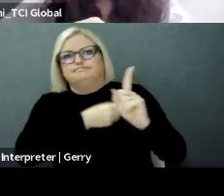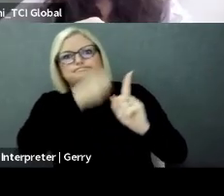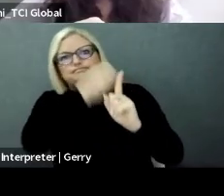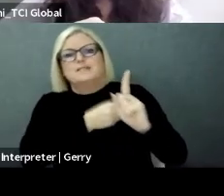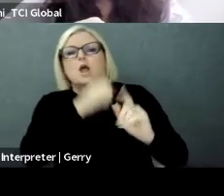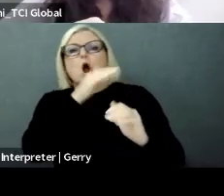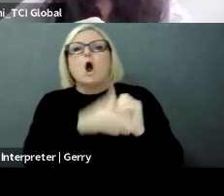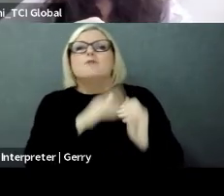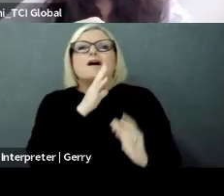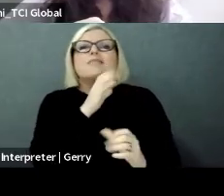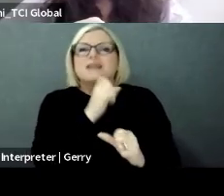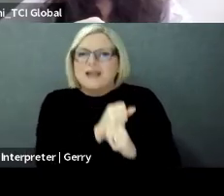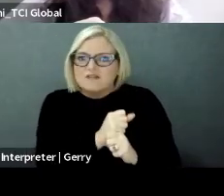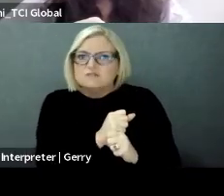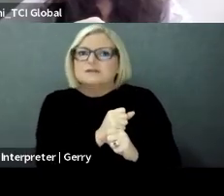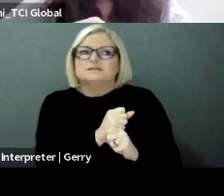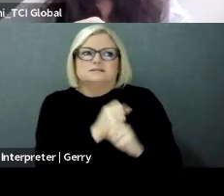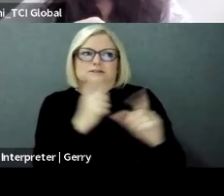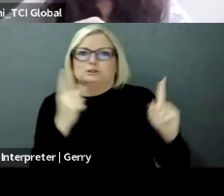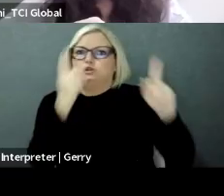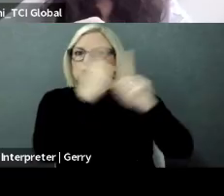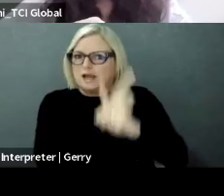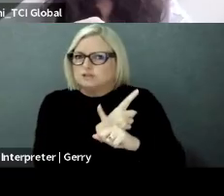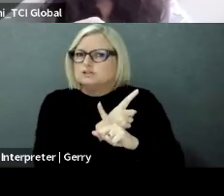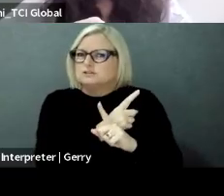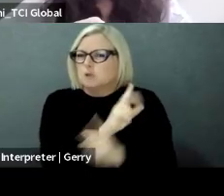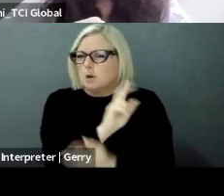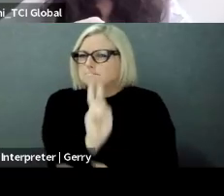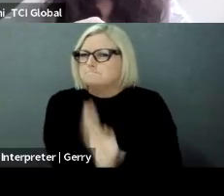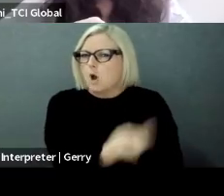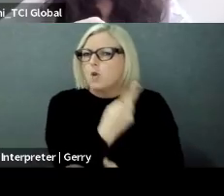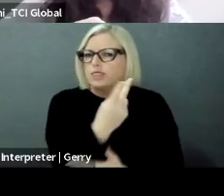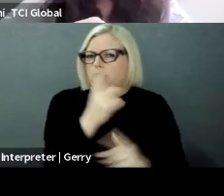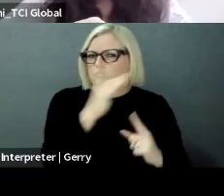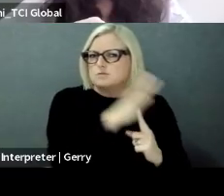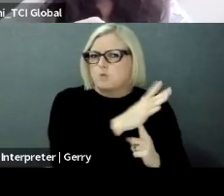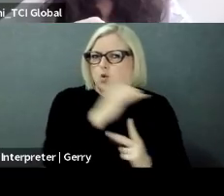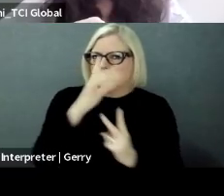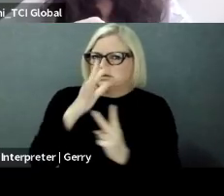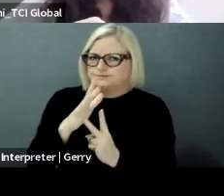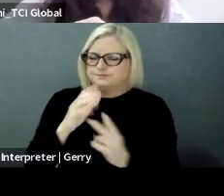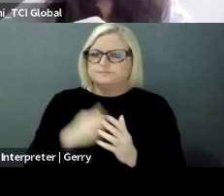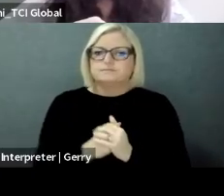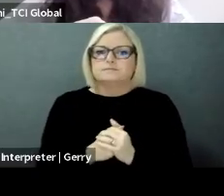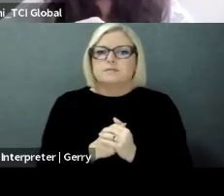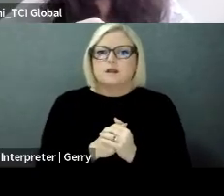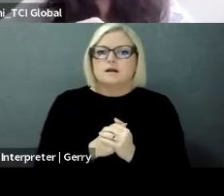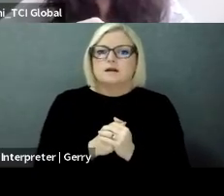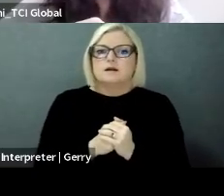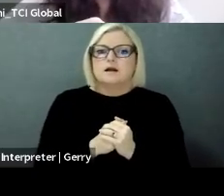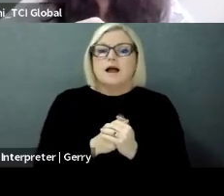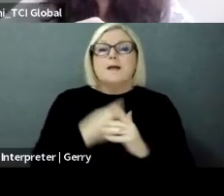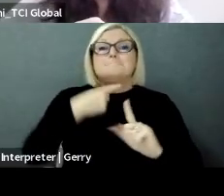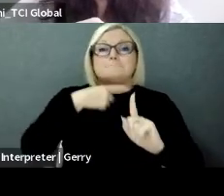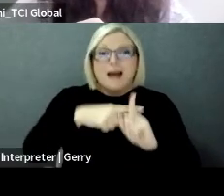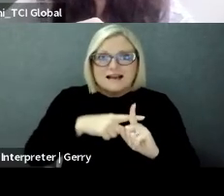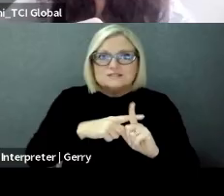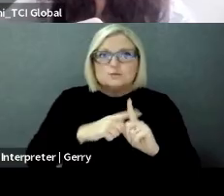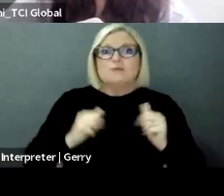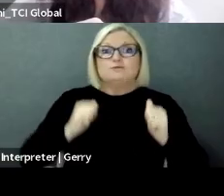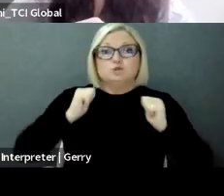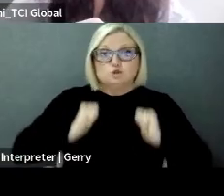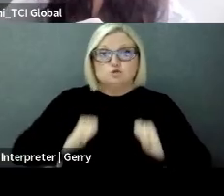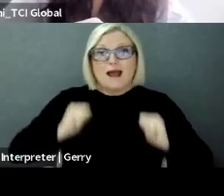about. We really need to make sure that there is investment in training of